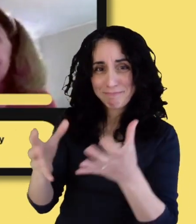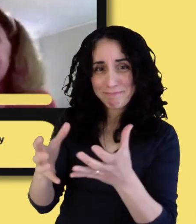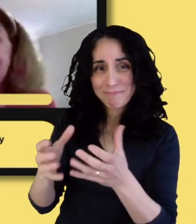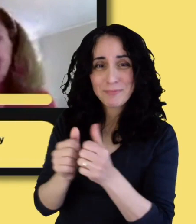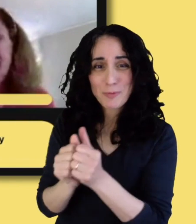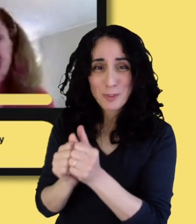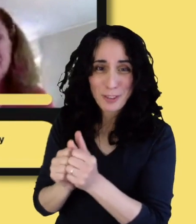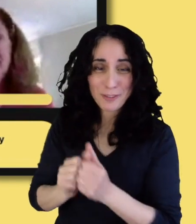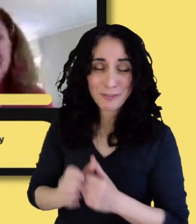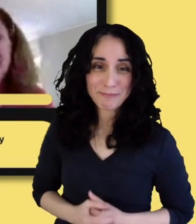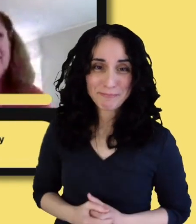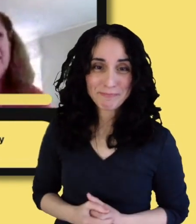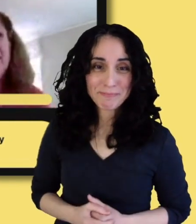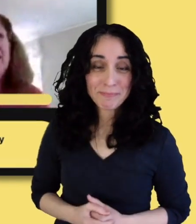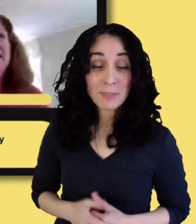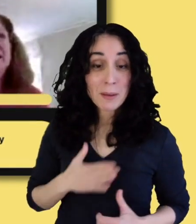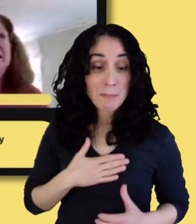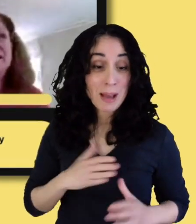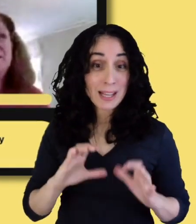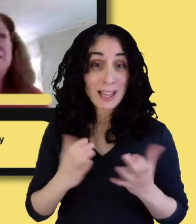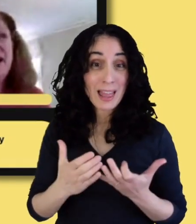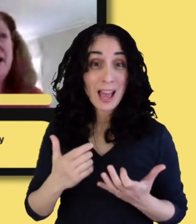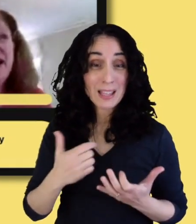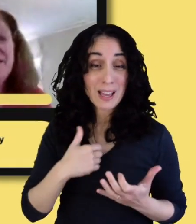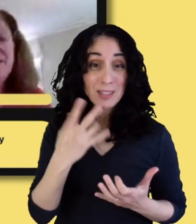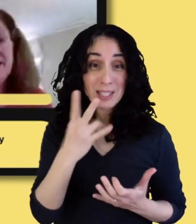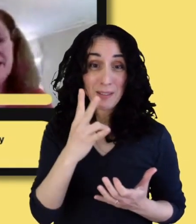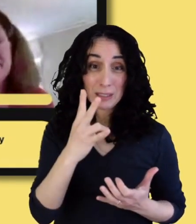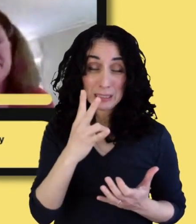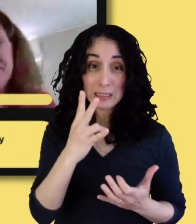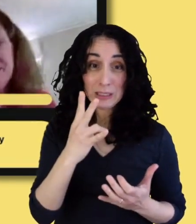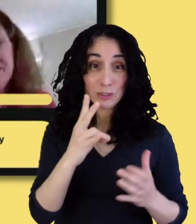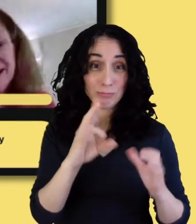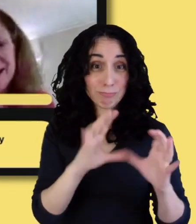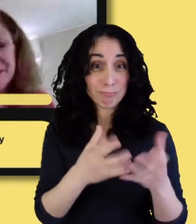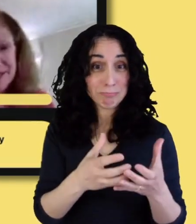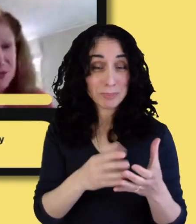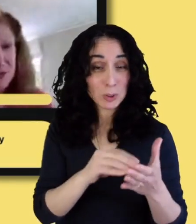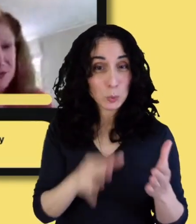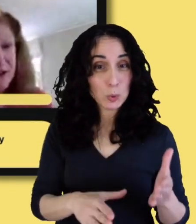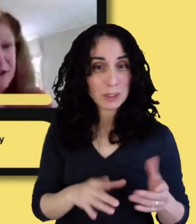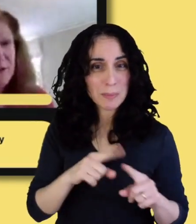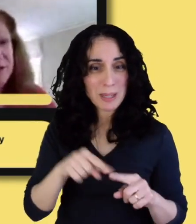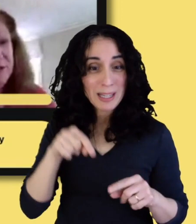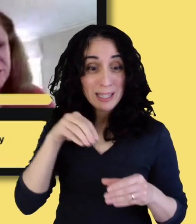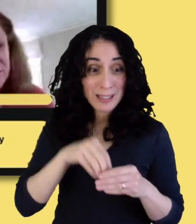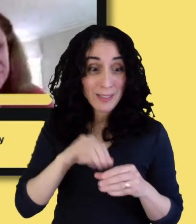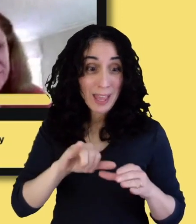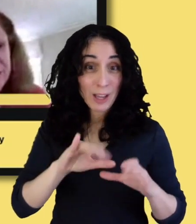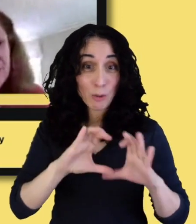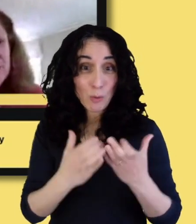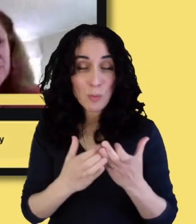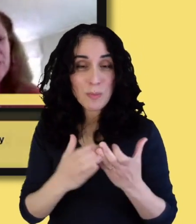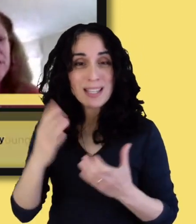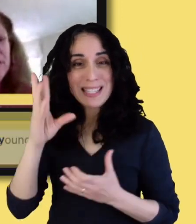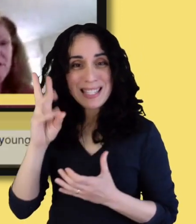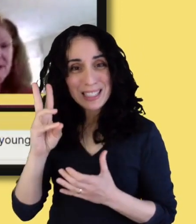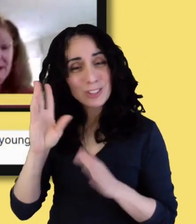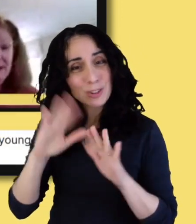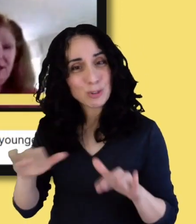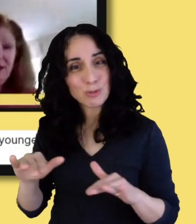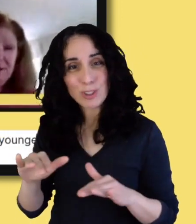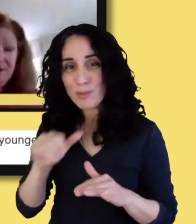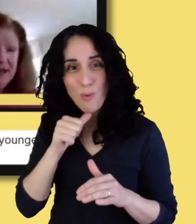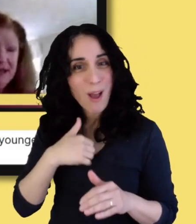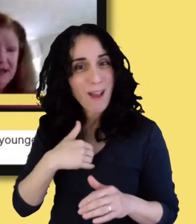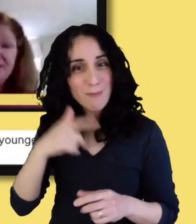them together. I think that I have in my class of 17, I have 6 children that are only children. So even within